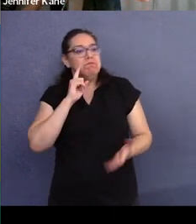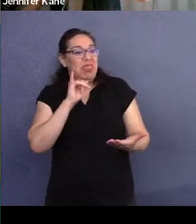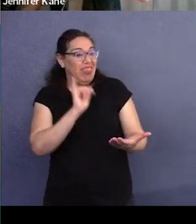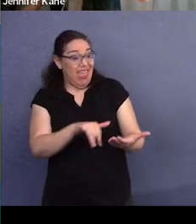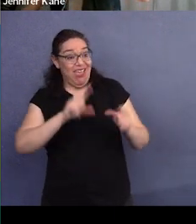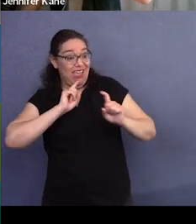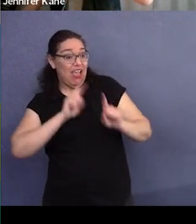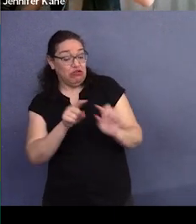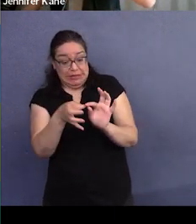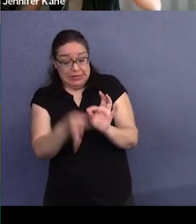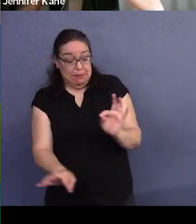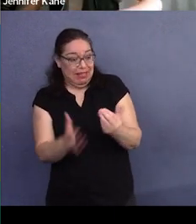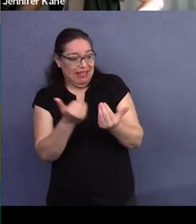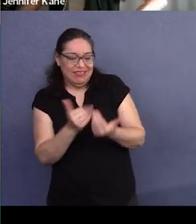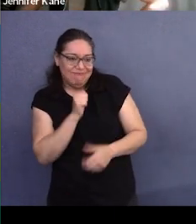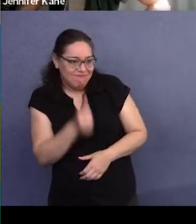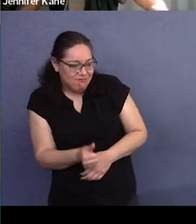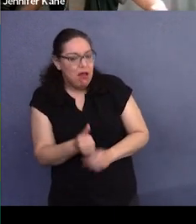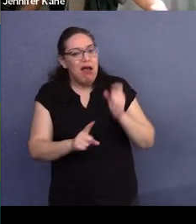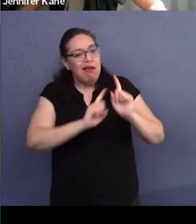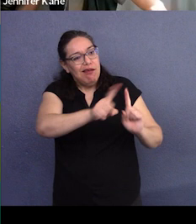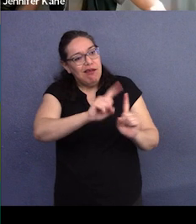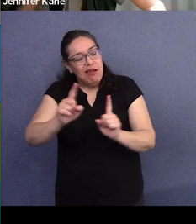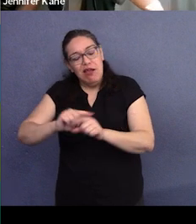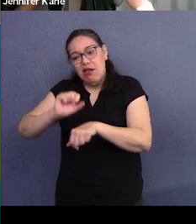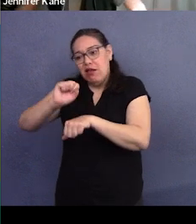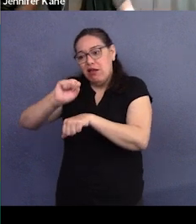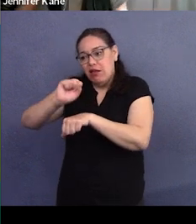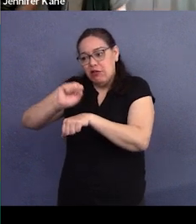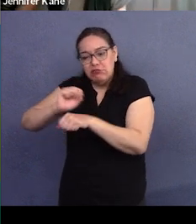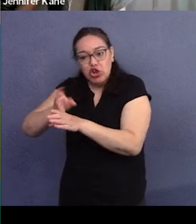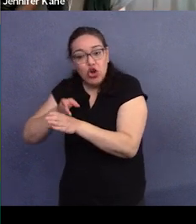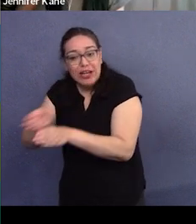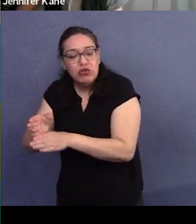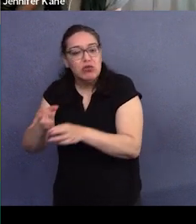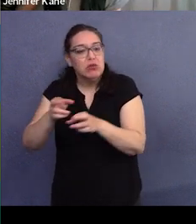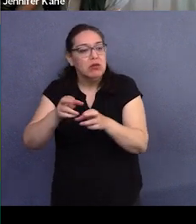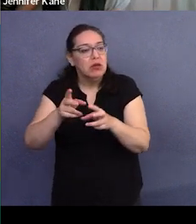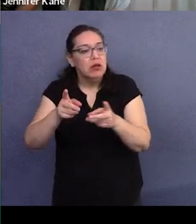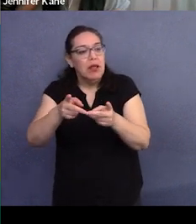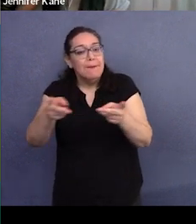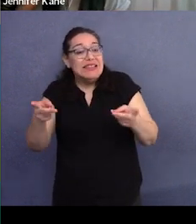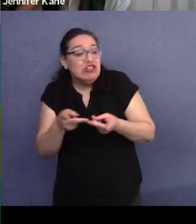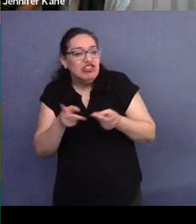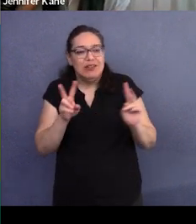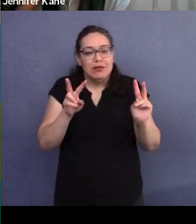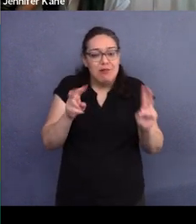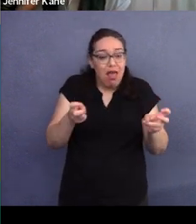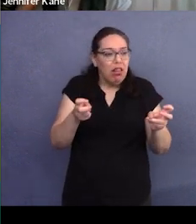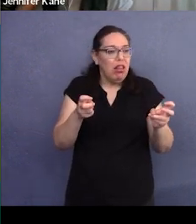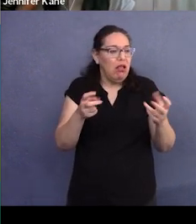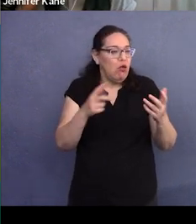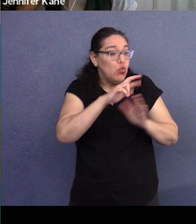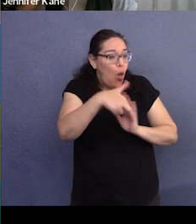simple answer. Various roles or careers or positions of artists. I could start brainstorming a bunch of titles and put them in the chat,